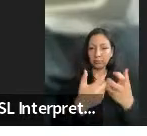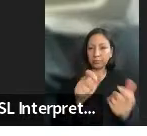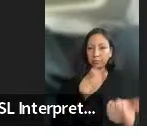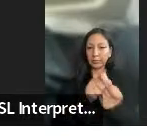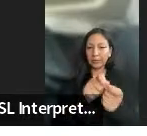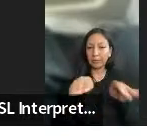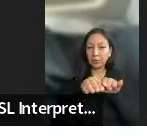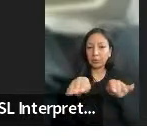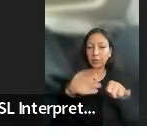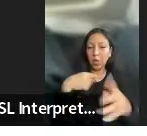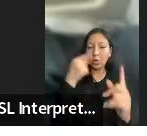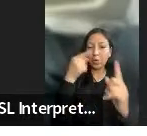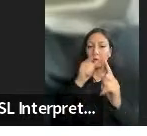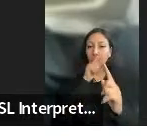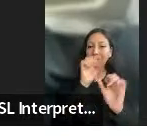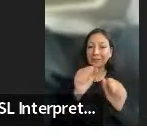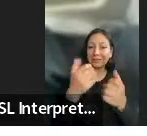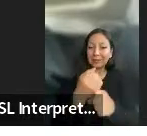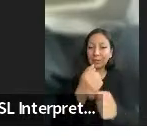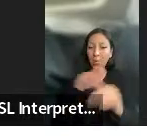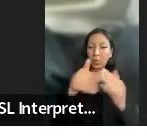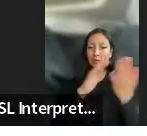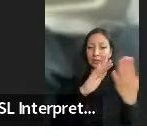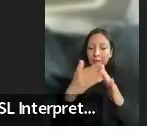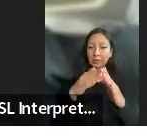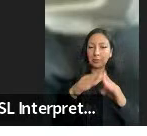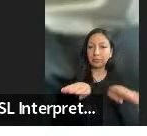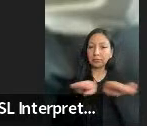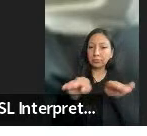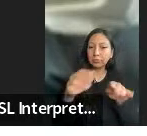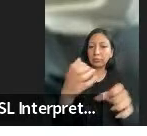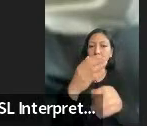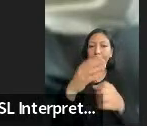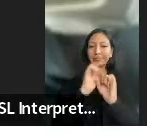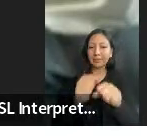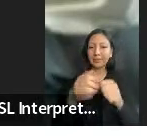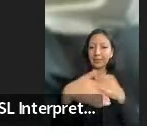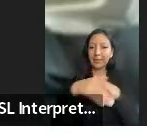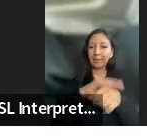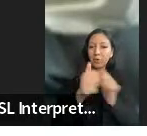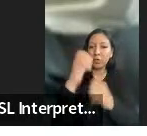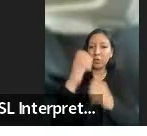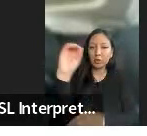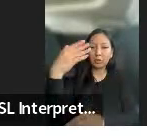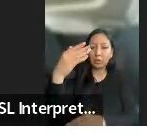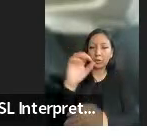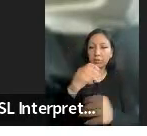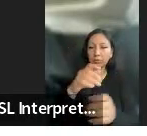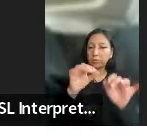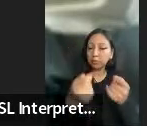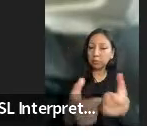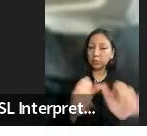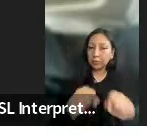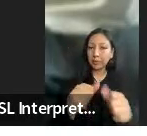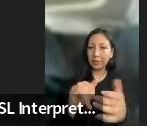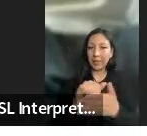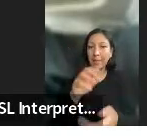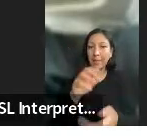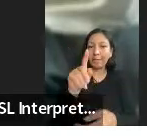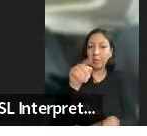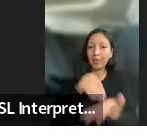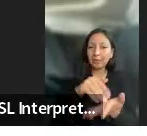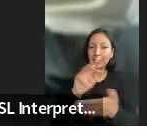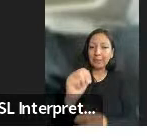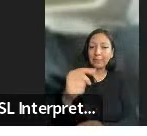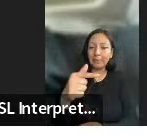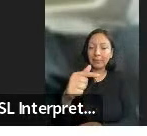rooftop. Our goal here is really to get all of our city's rooftops covered with solar as quickly as possible. The city has a 1,000 megawatt solar